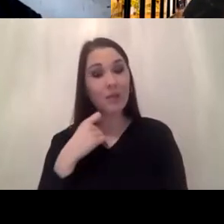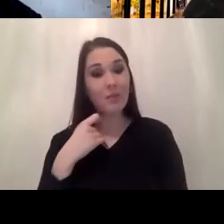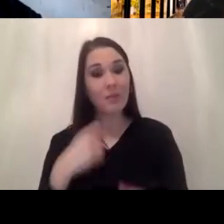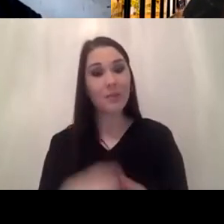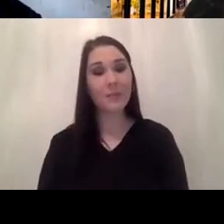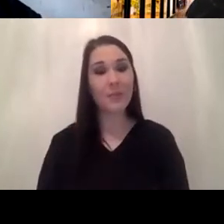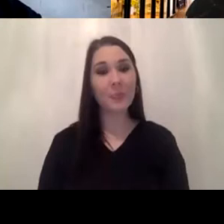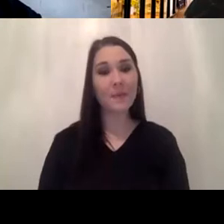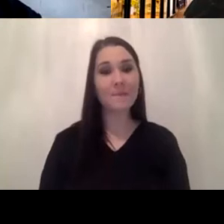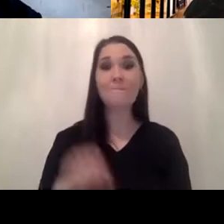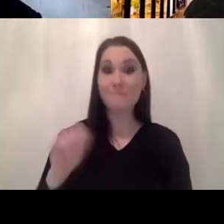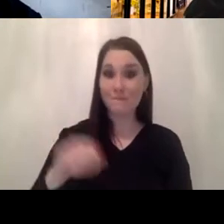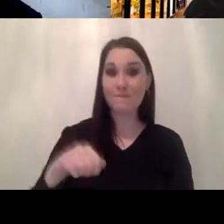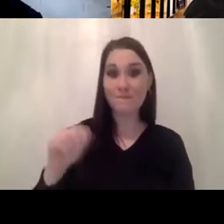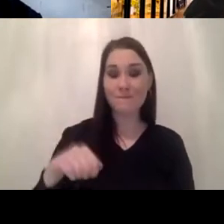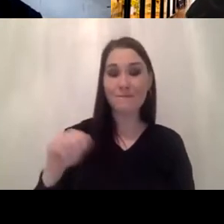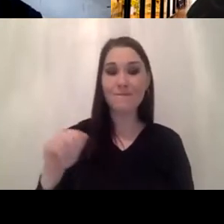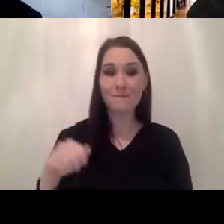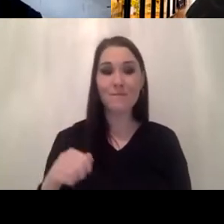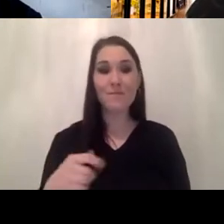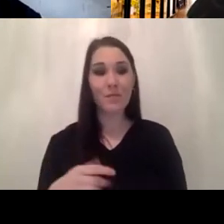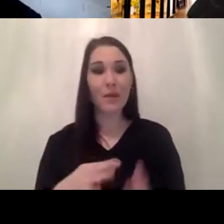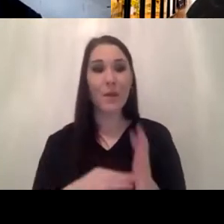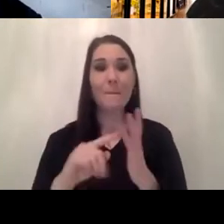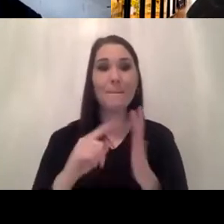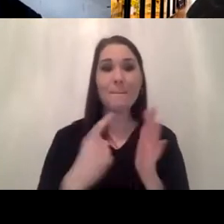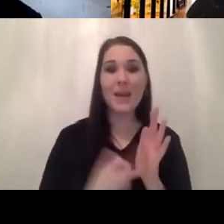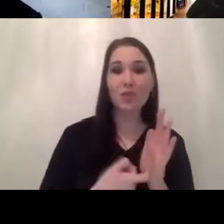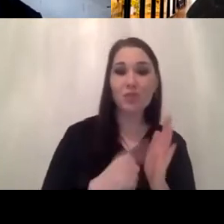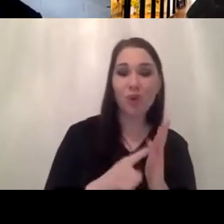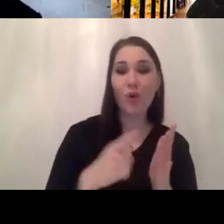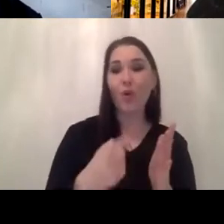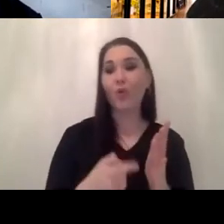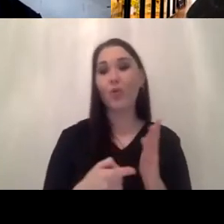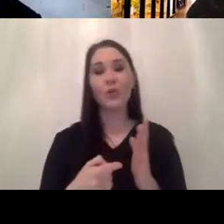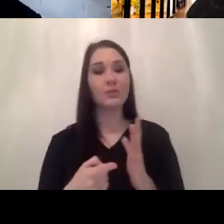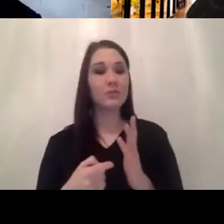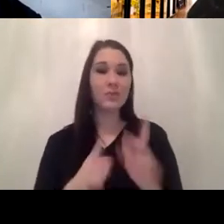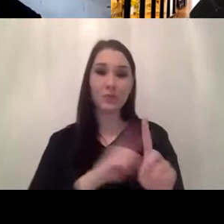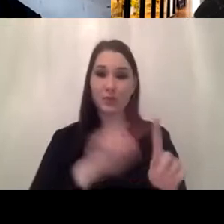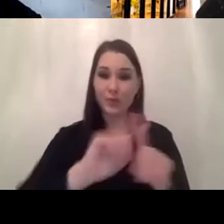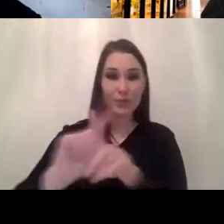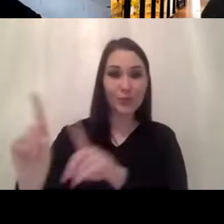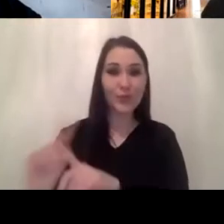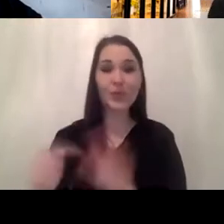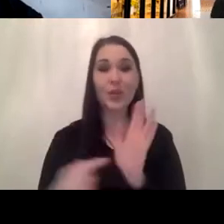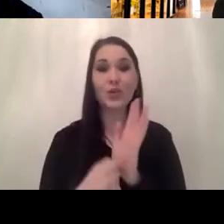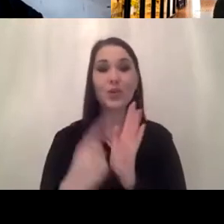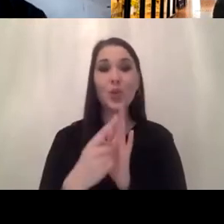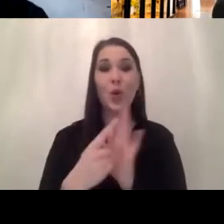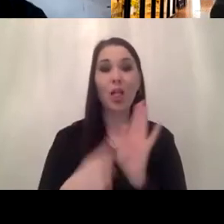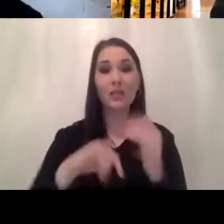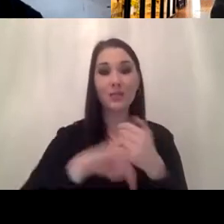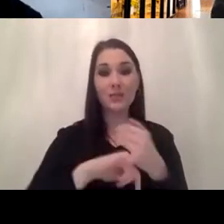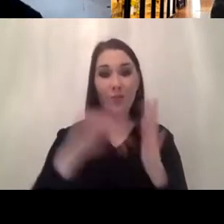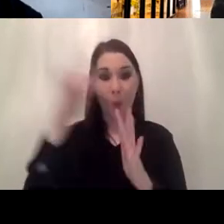know, more of the collaborative tools, Miro, Freehand, and Figma. I think, you know, certainly this entire, you know,